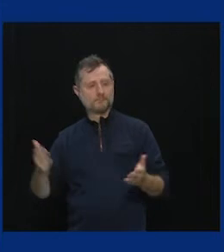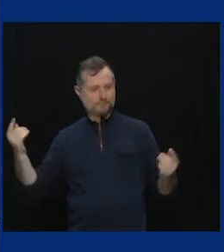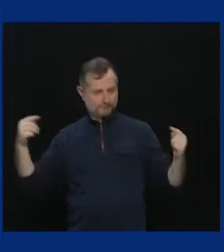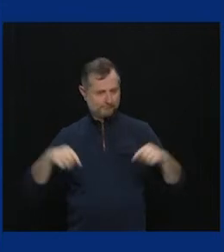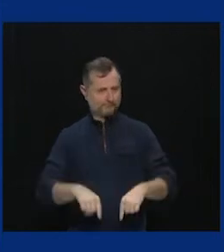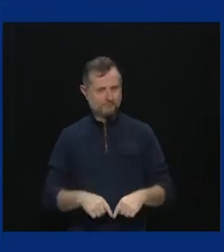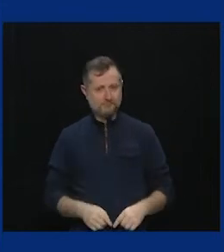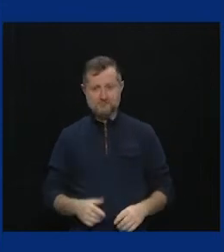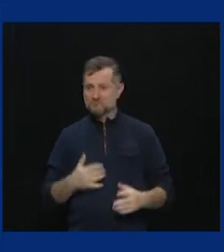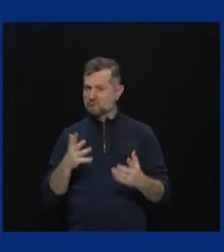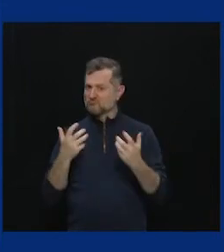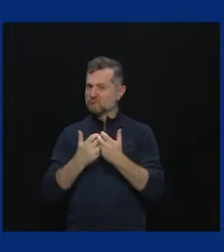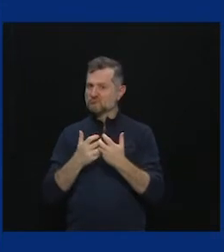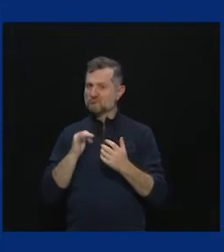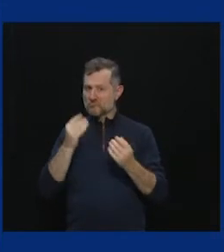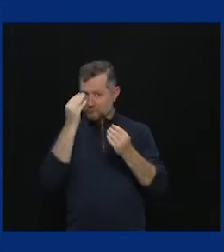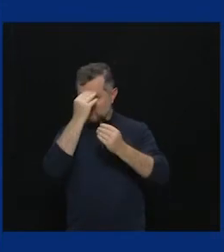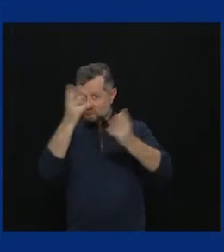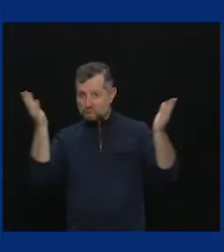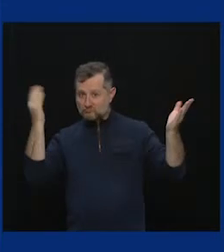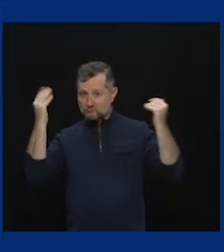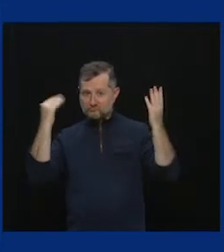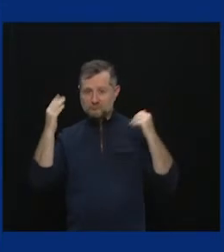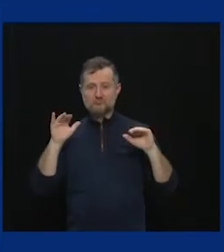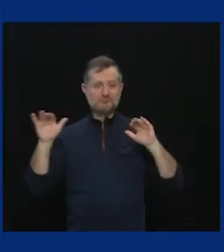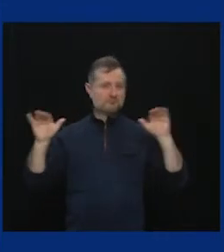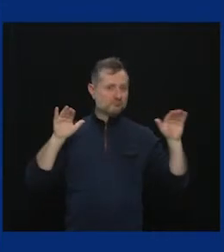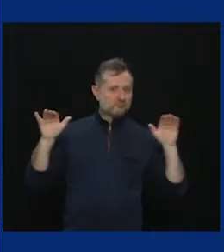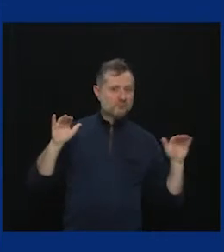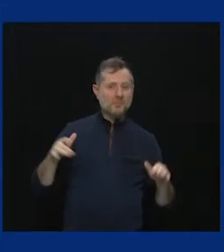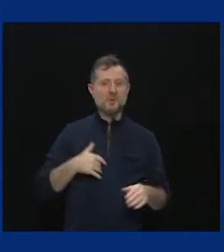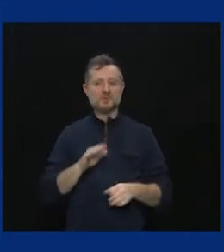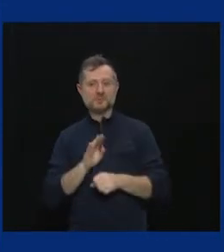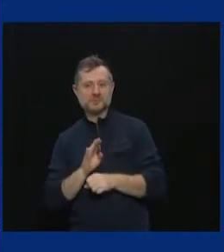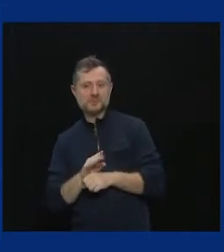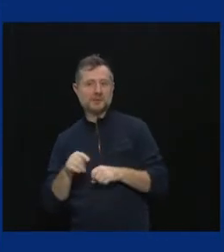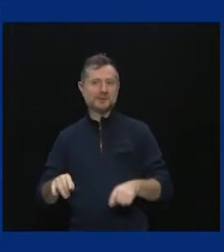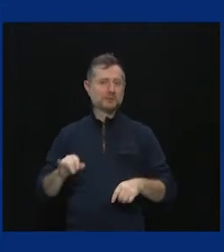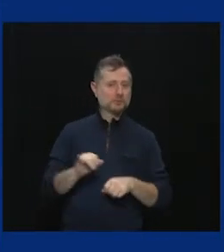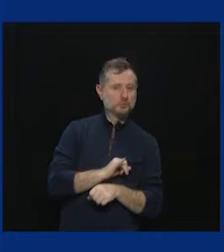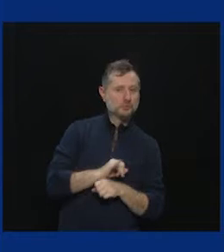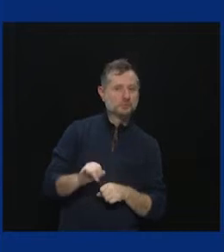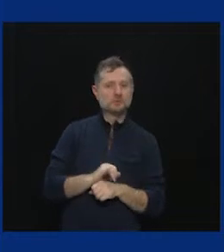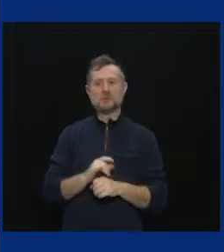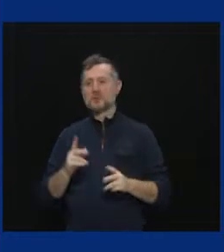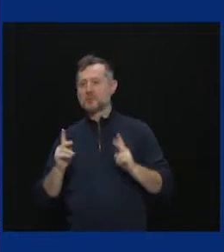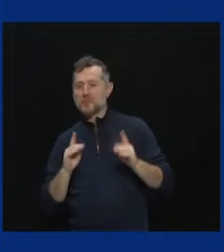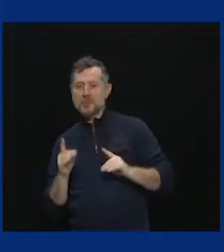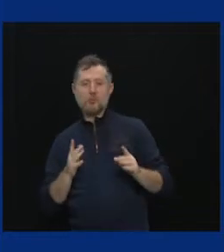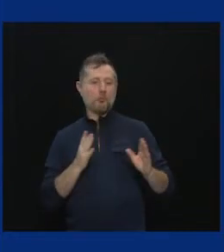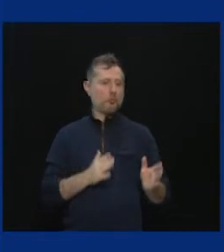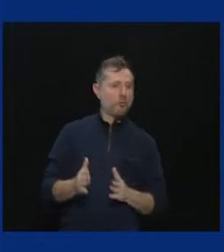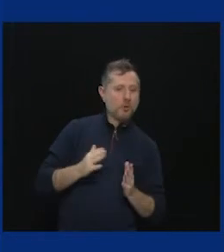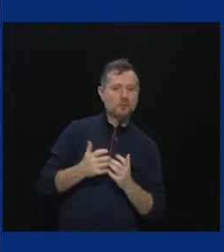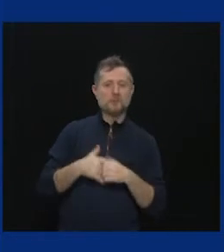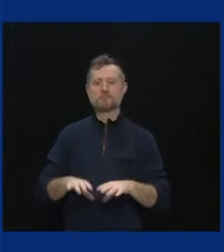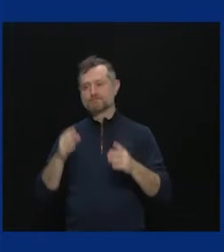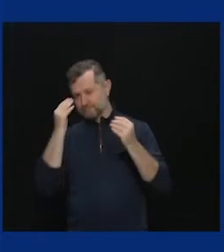know from around the world and the people who organize the convention, the businesses, the industries, to know that this is the place to come. And one more selling